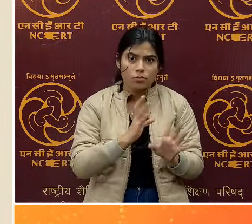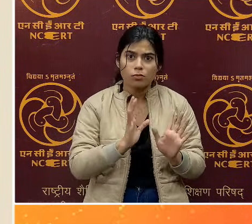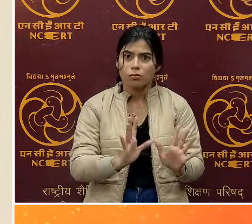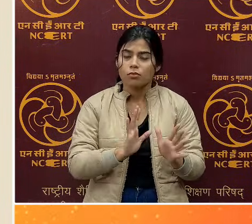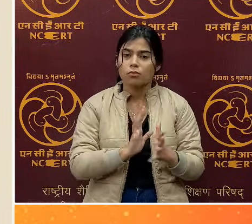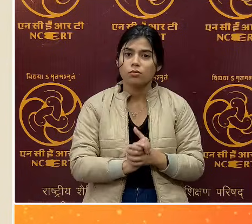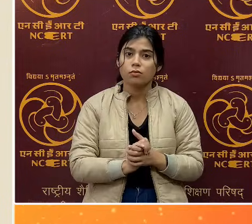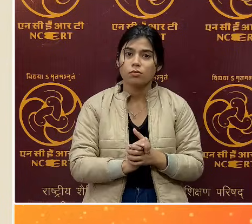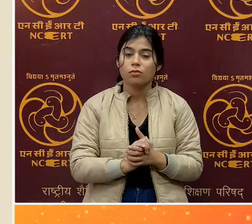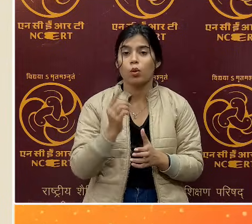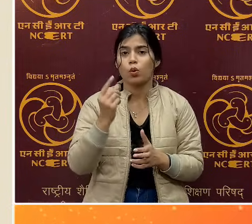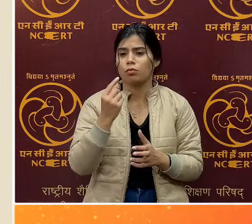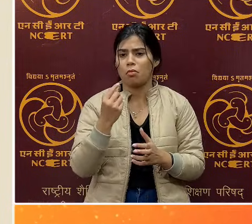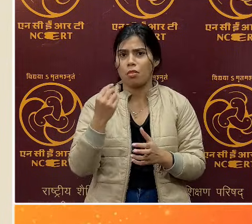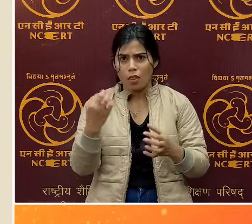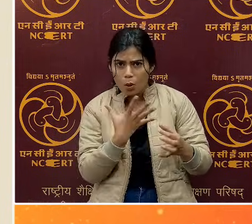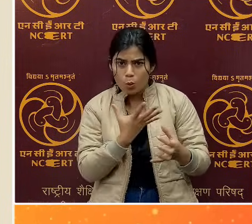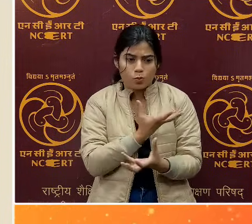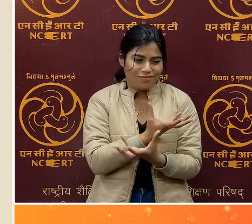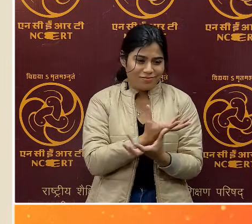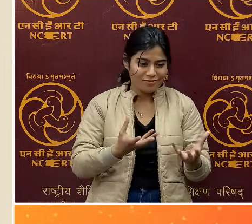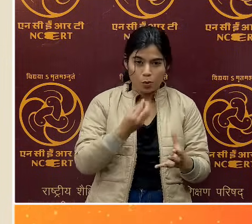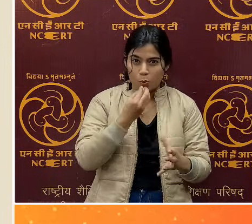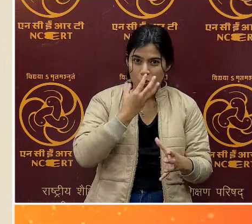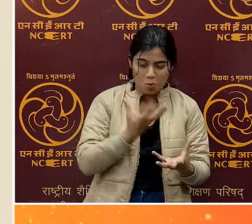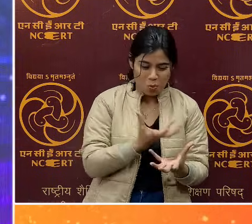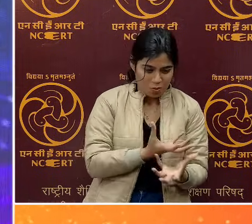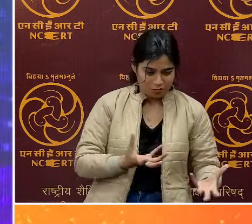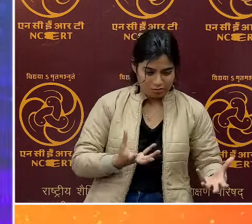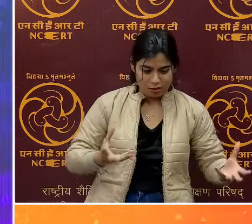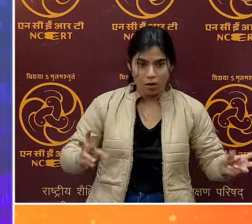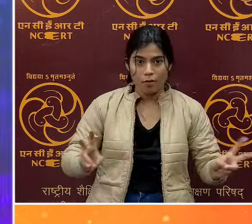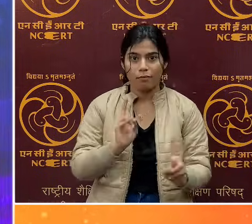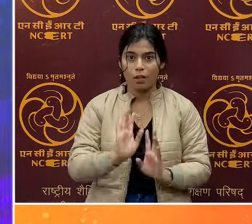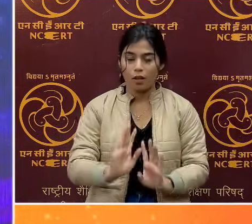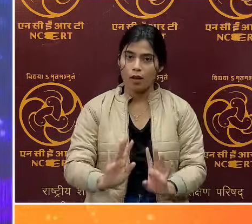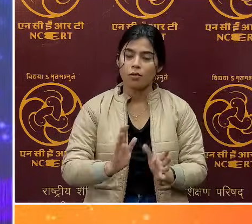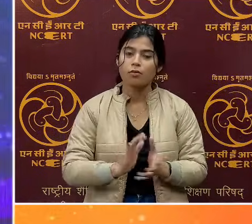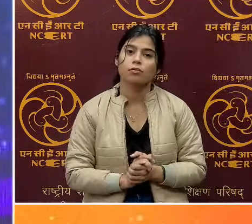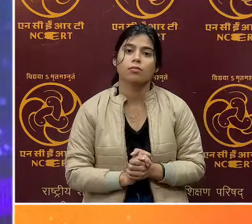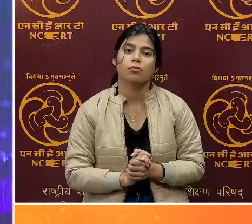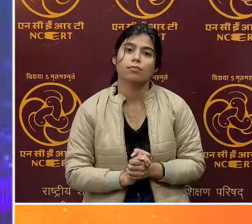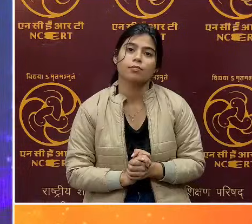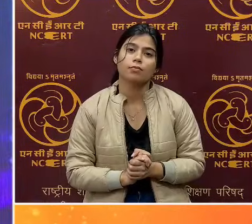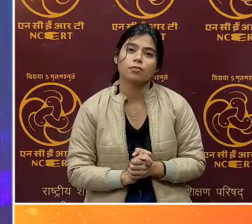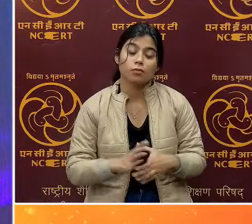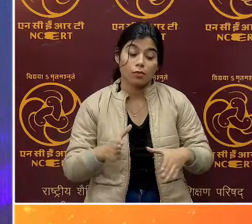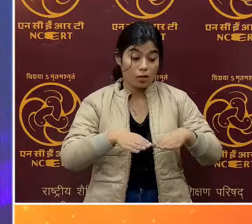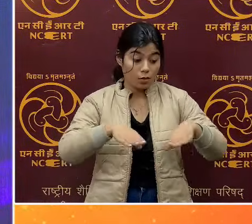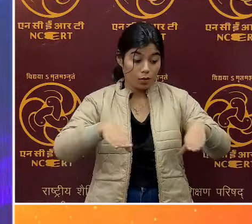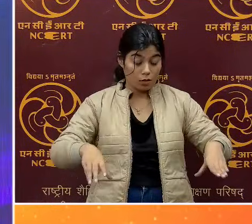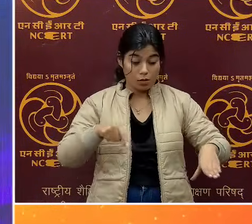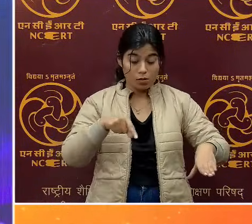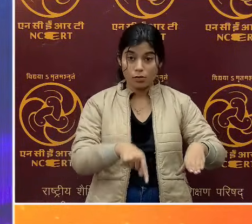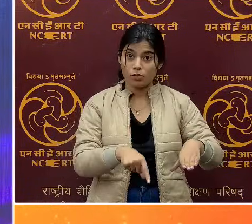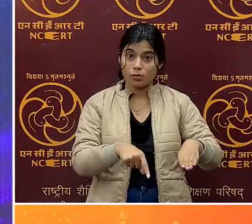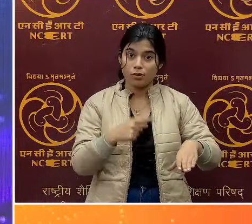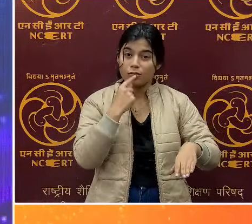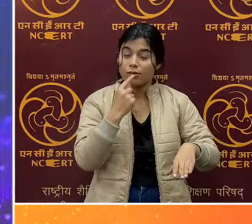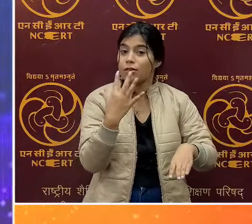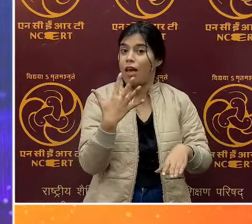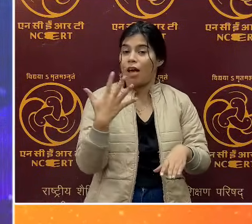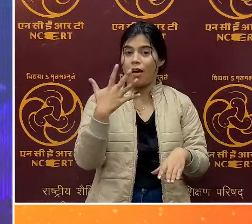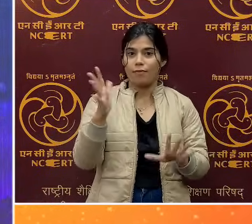so new utensils Yes, also, right. you are able to see yourself in them. Why? Because the surface is